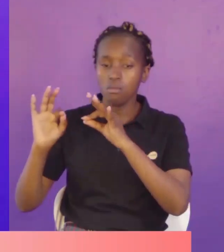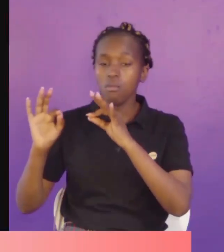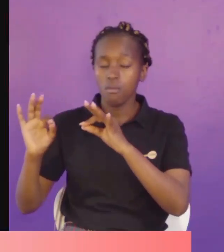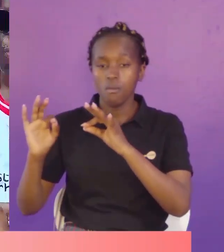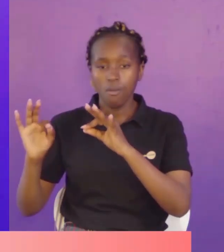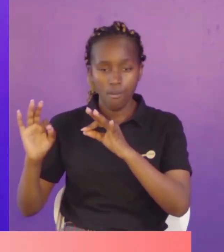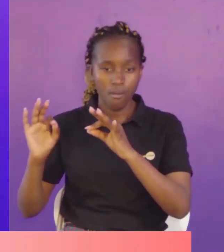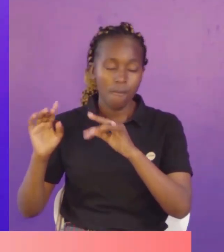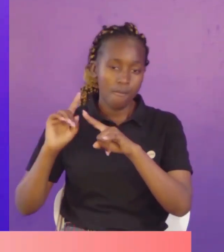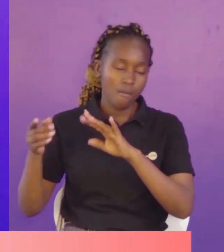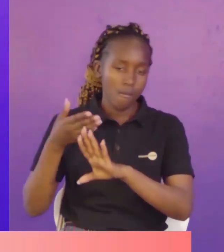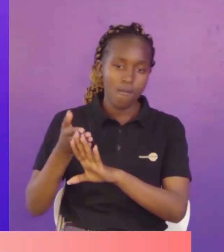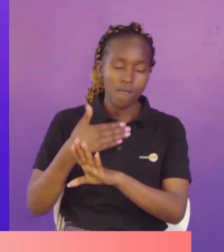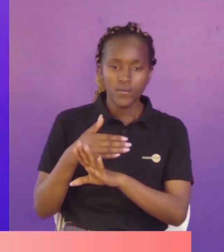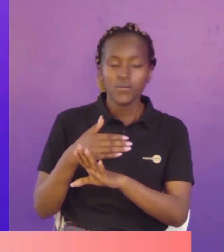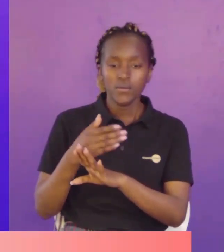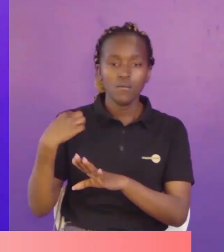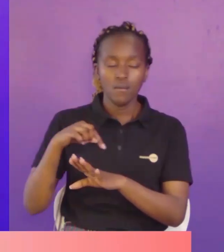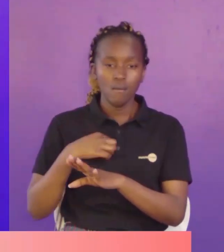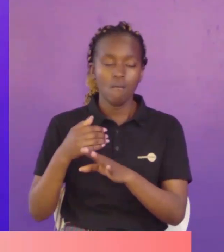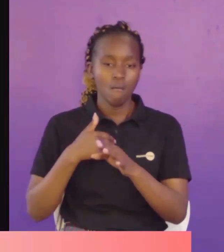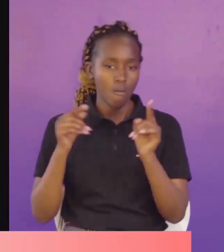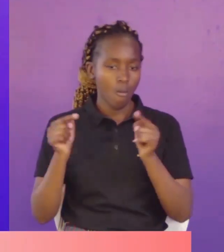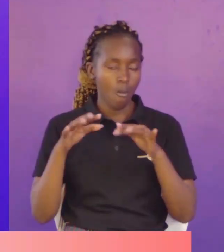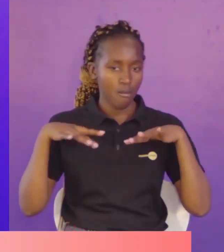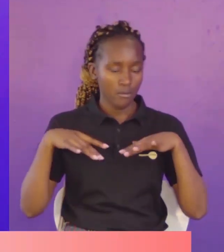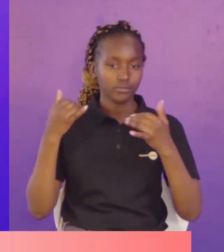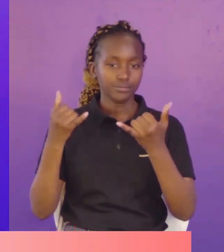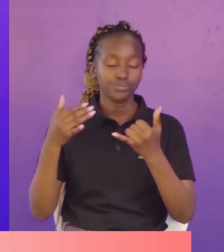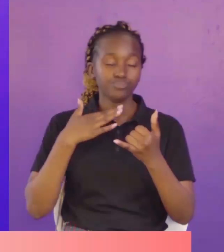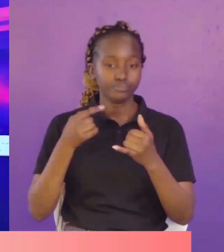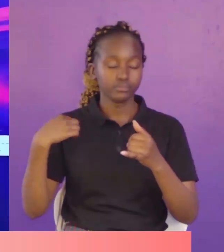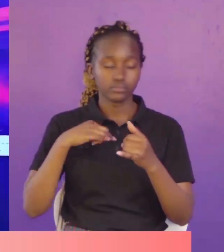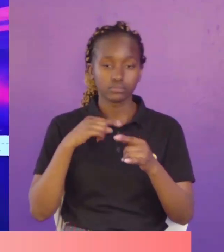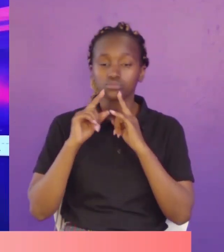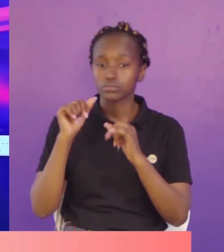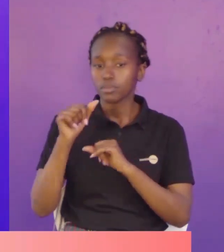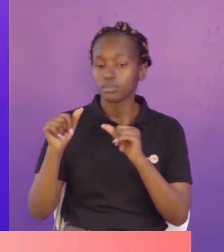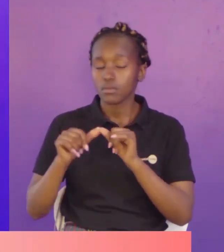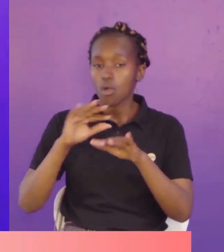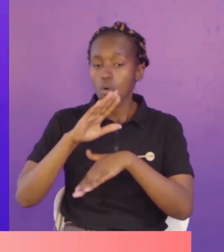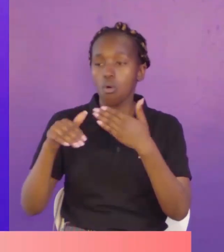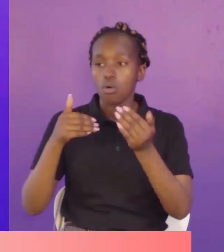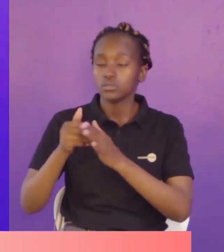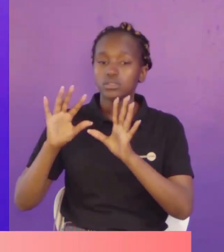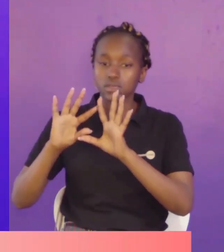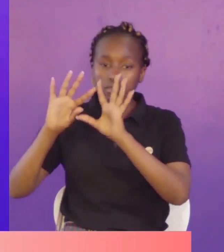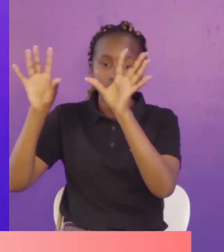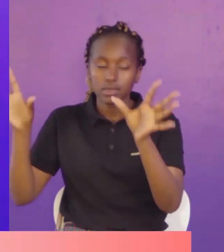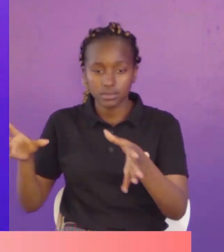So before we go for the break, I want us to look at all the groups